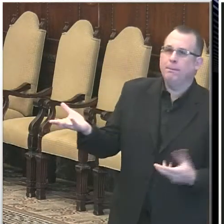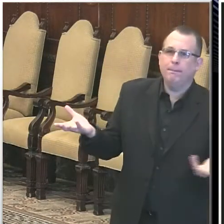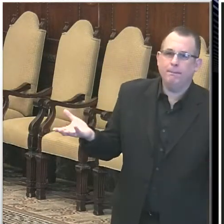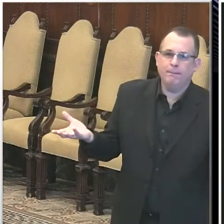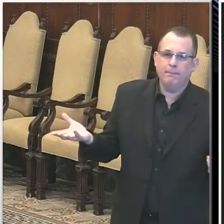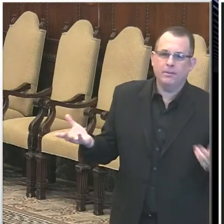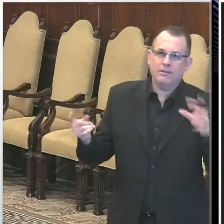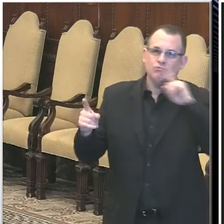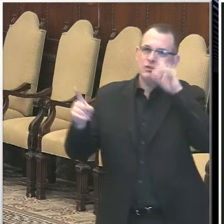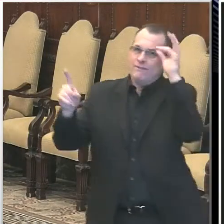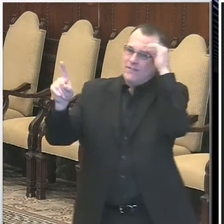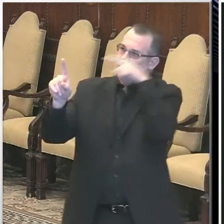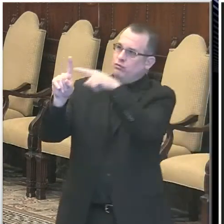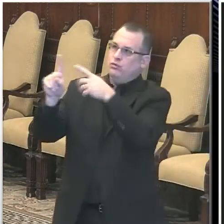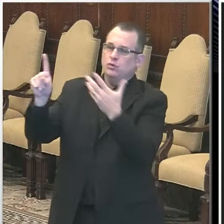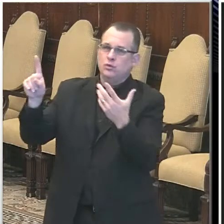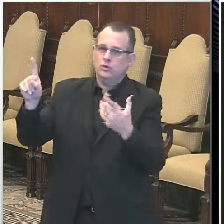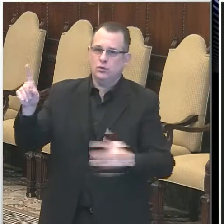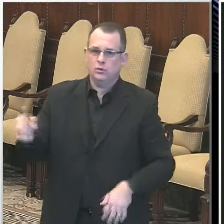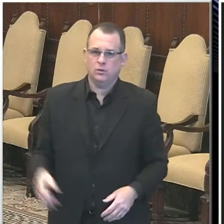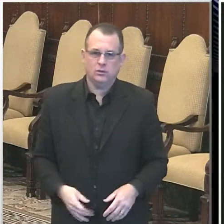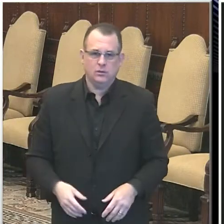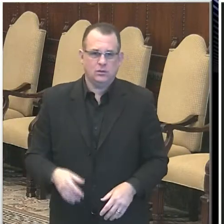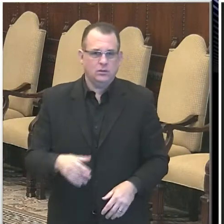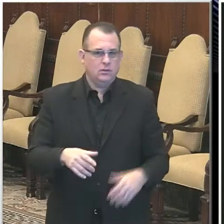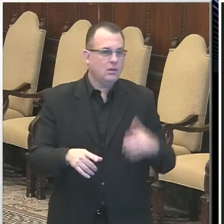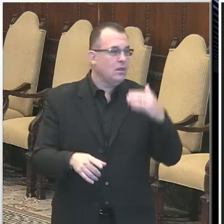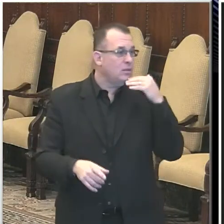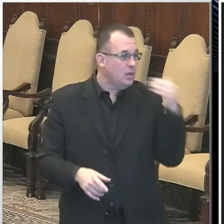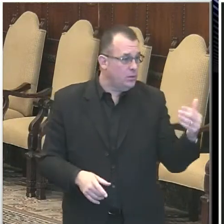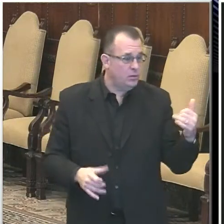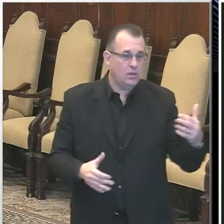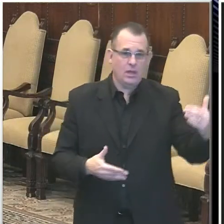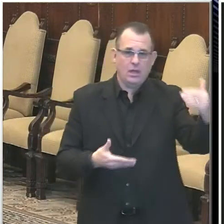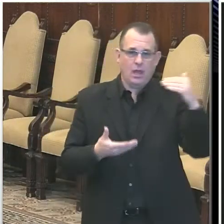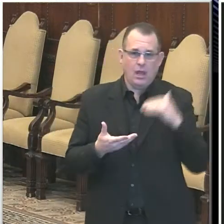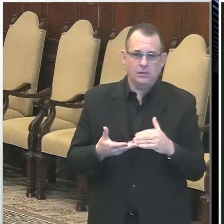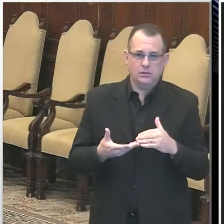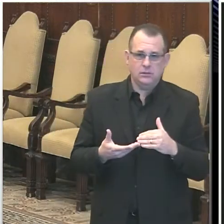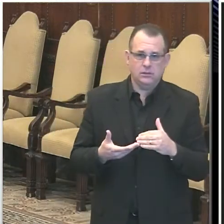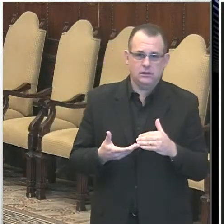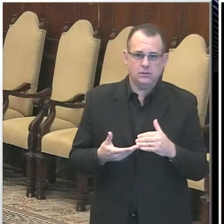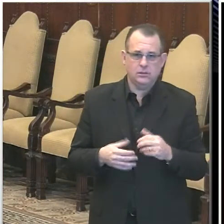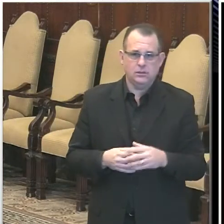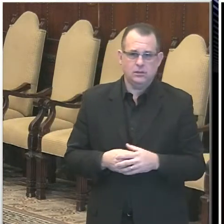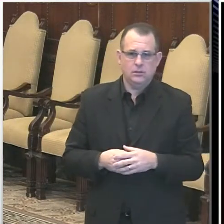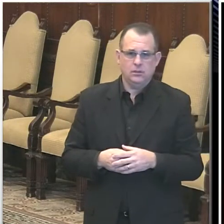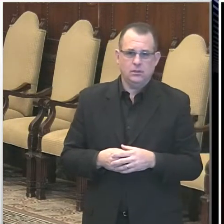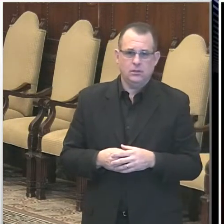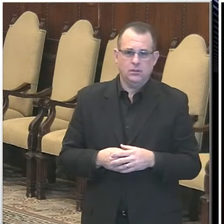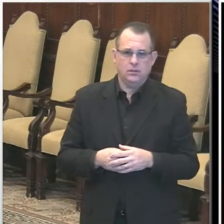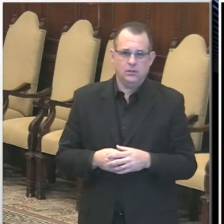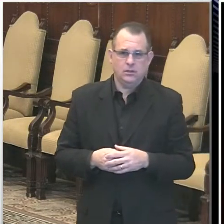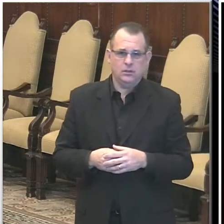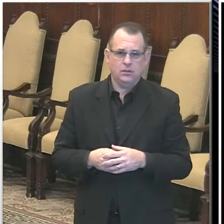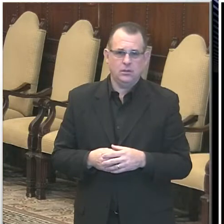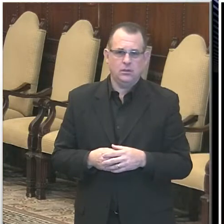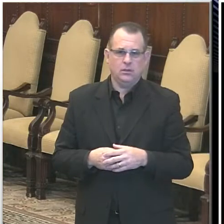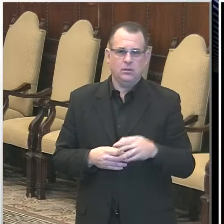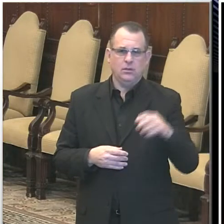Okay, thank you, Jeff. Next, we will go to Maggie Kent with 6 ABC. Maggie?